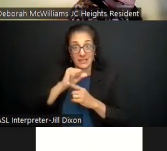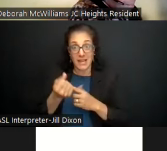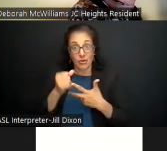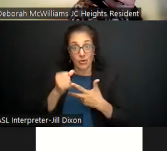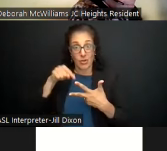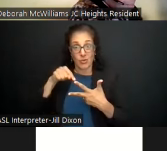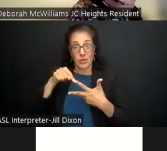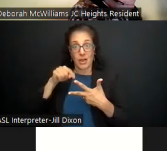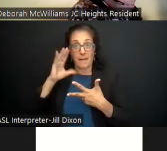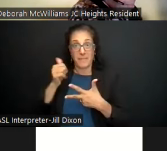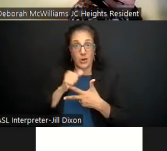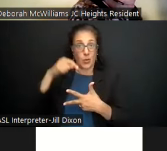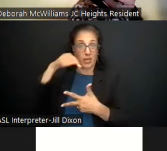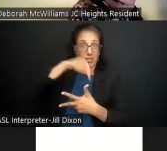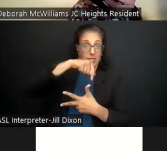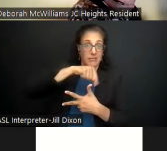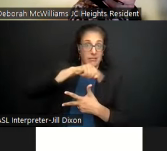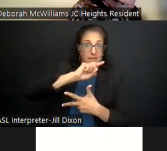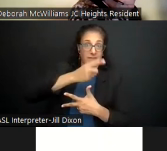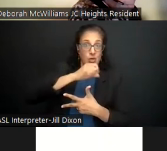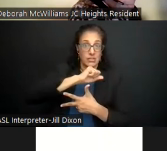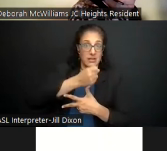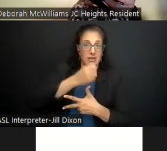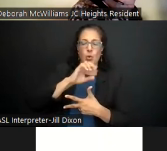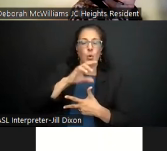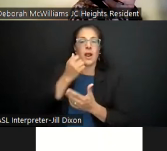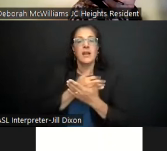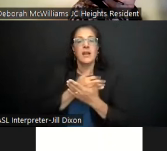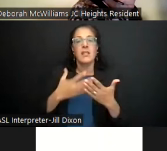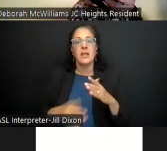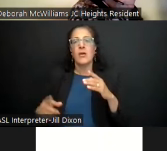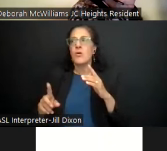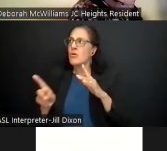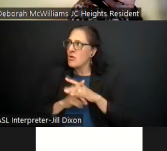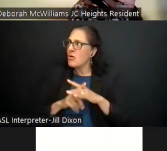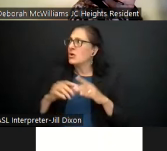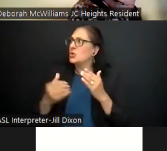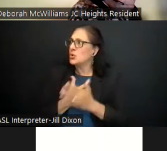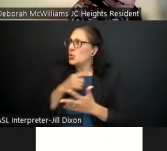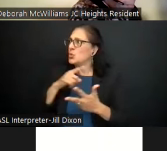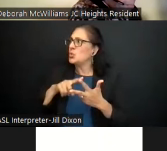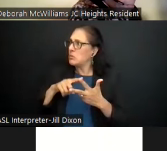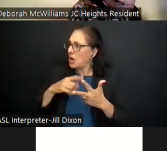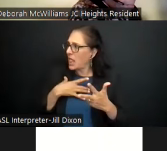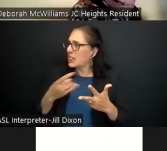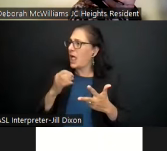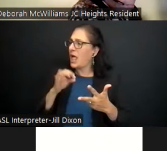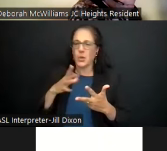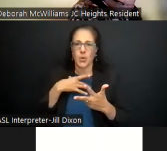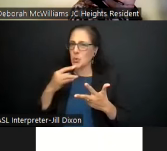scenario, or anything that came up as like a new thing in this scenario that you particularly like or dislike?